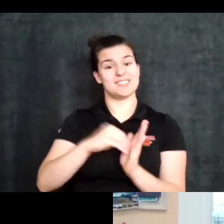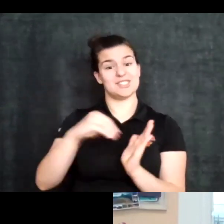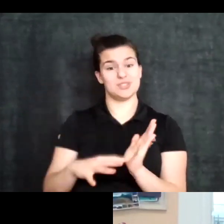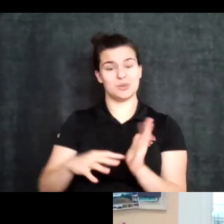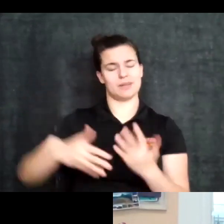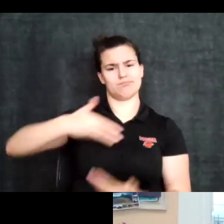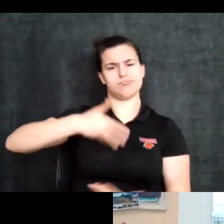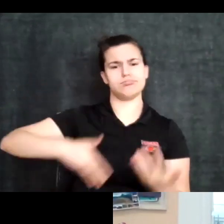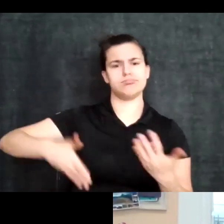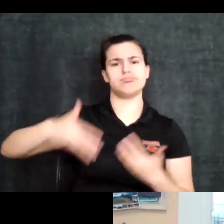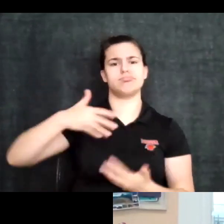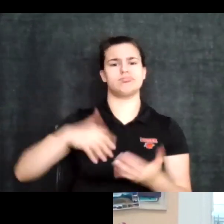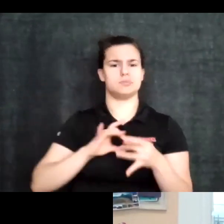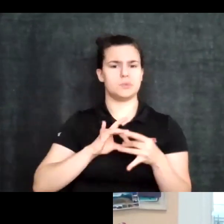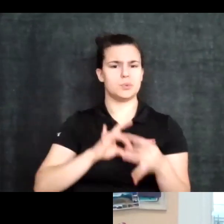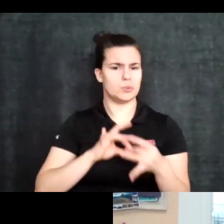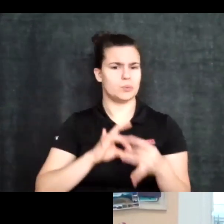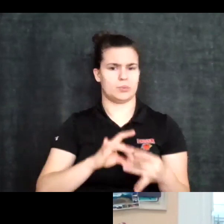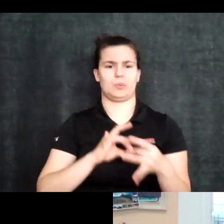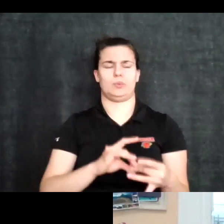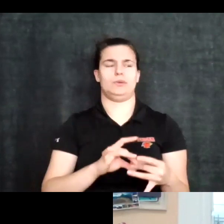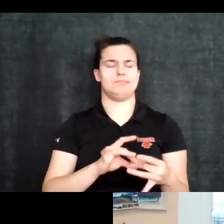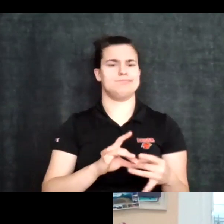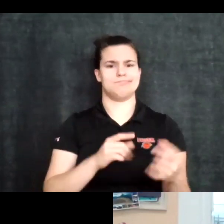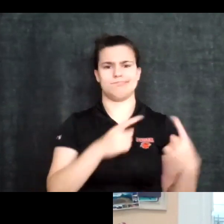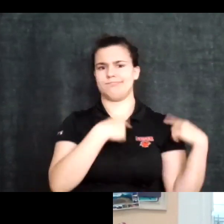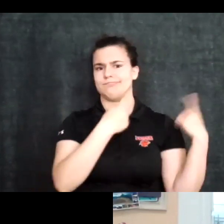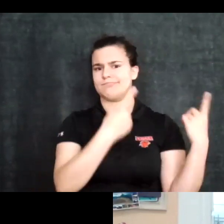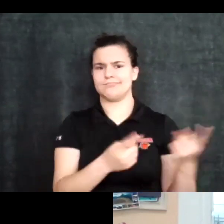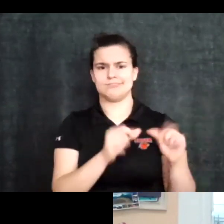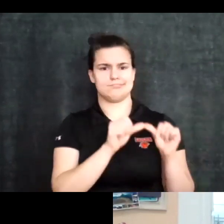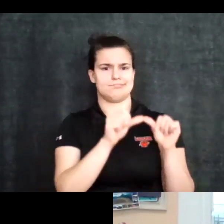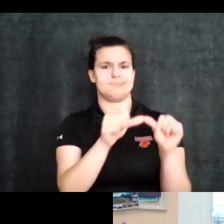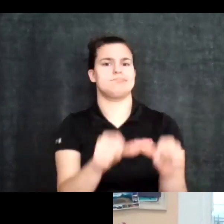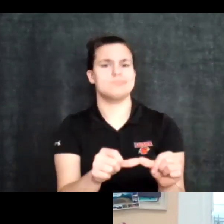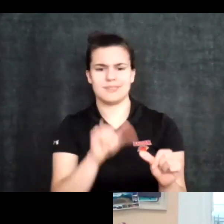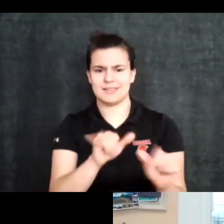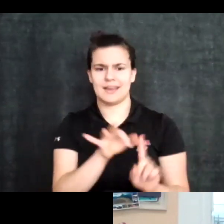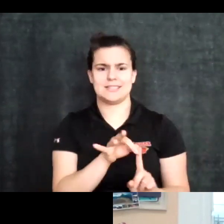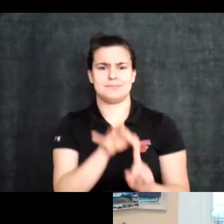was and always is still very, very special.